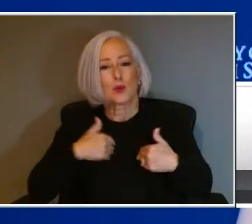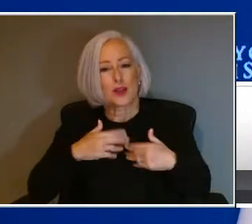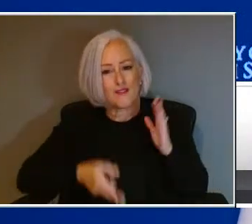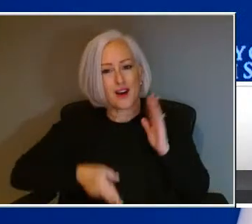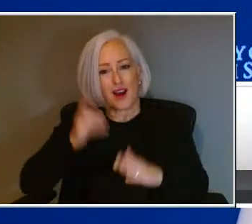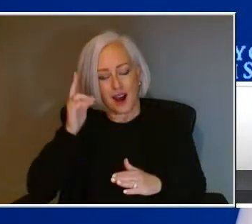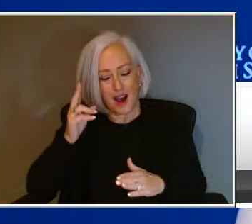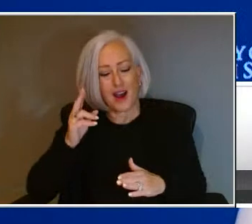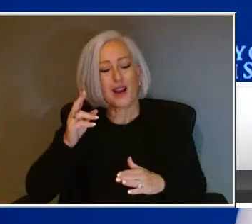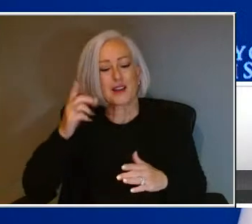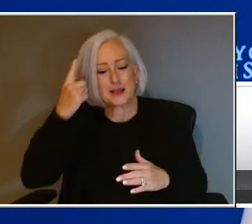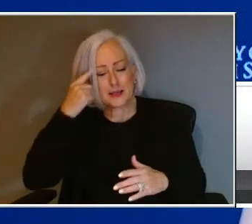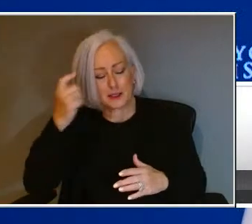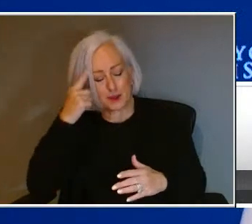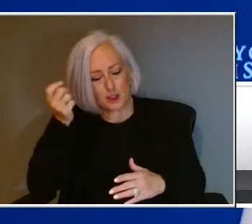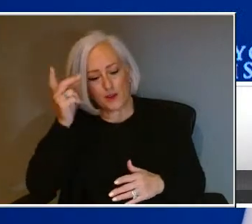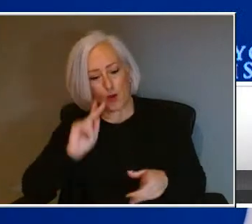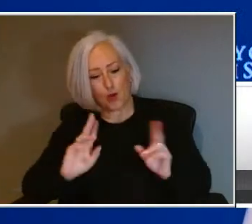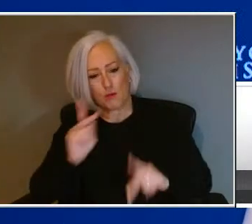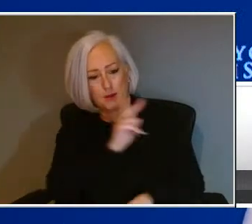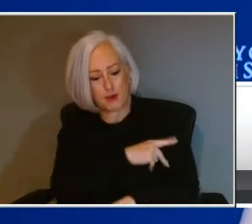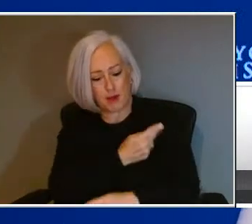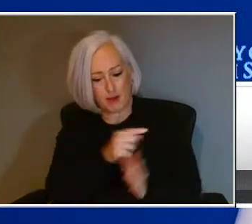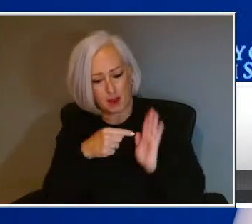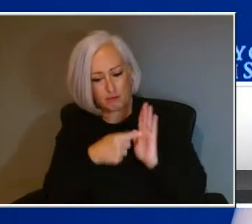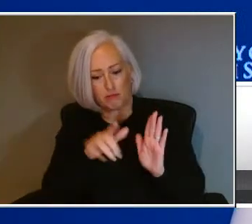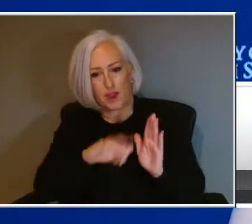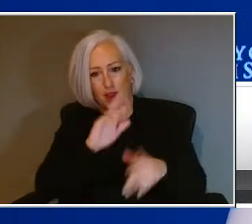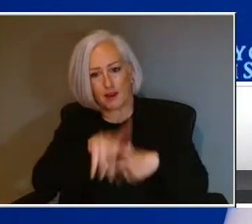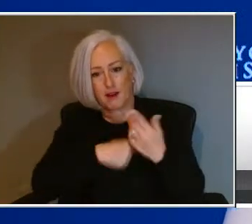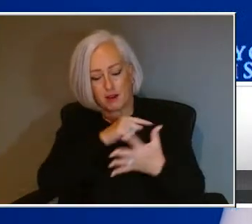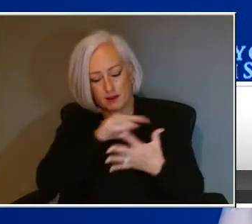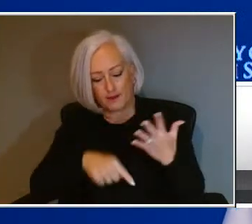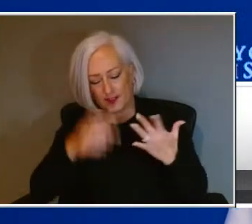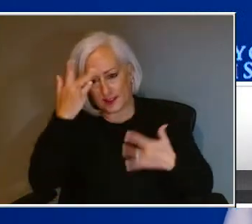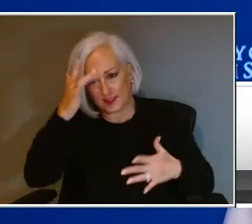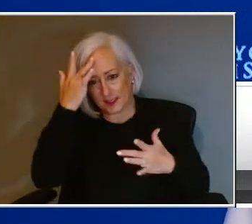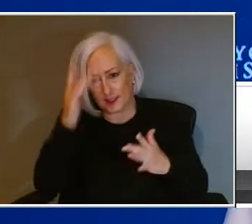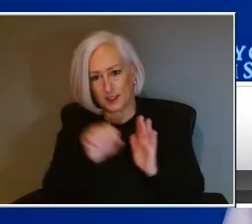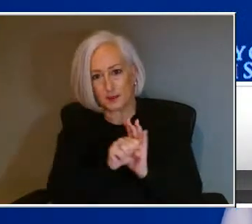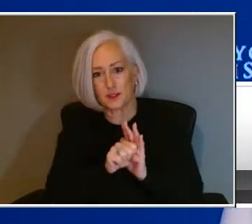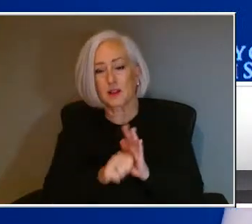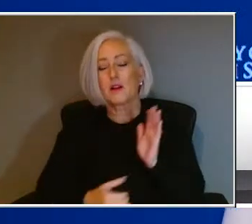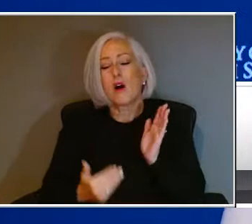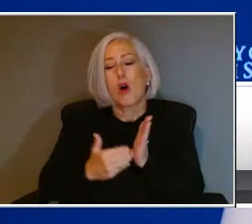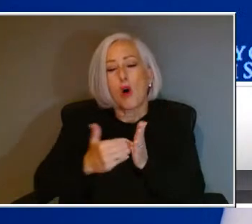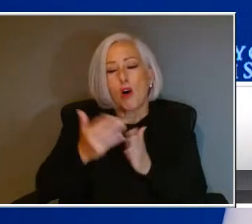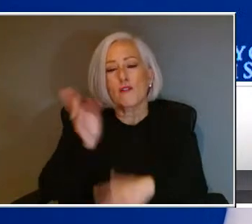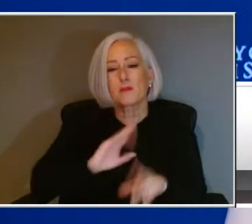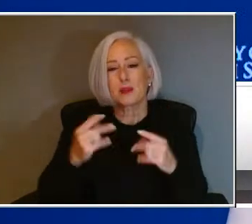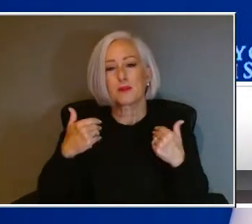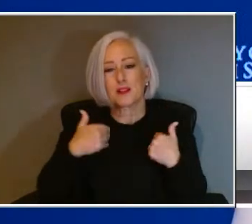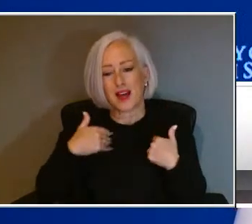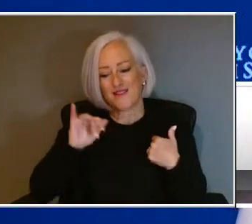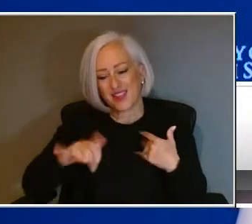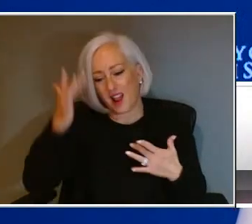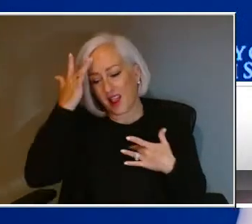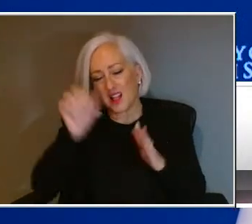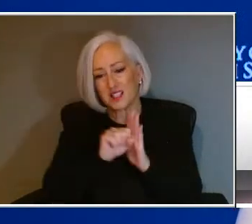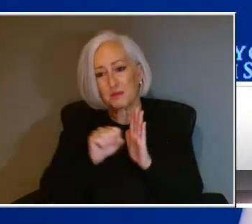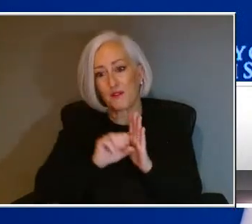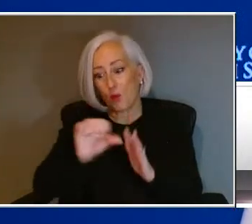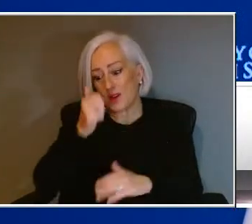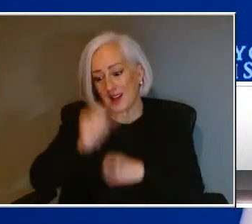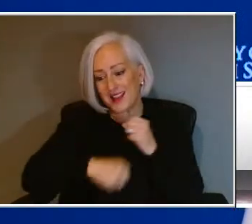these types of symptoms, because on average our patients go nearly a decade with symptoms before they receive a definitive diagnosis. So that's